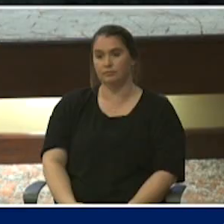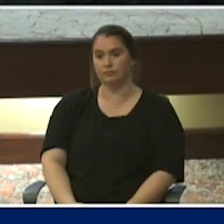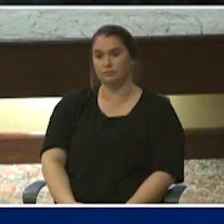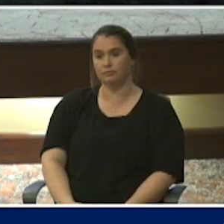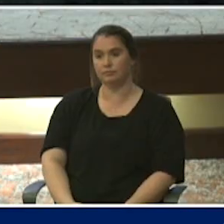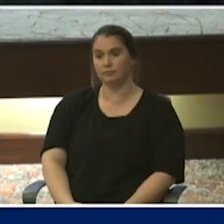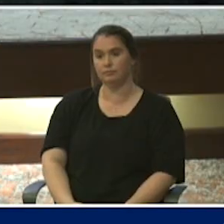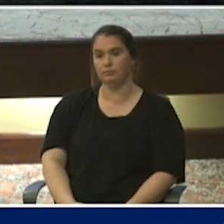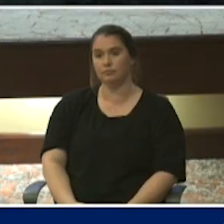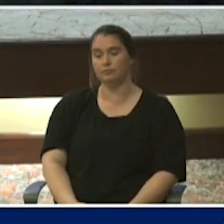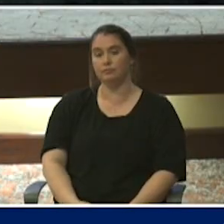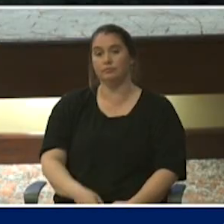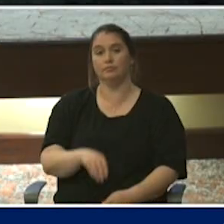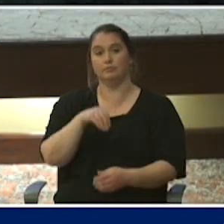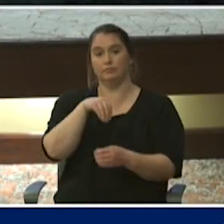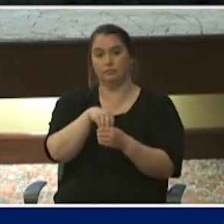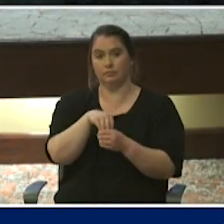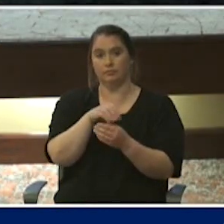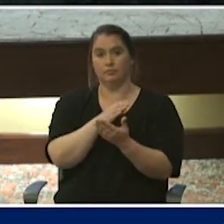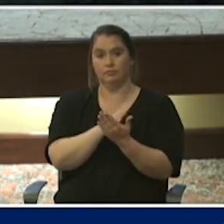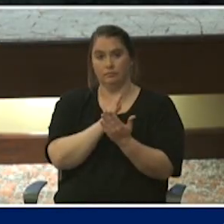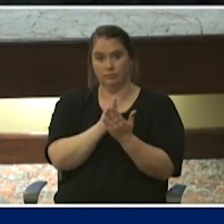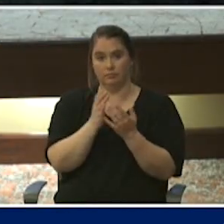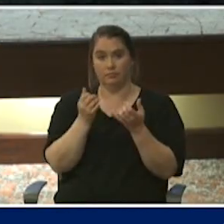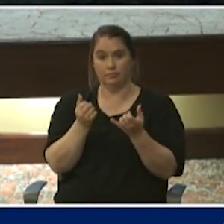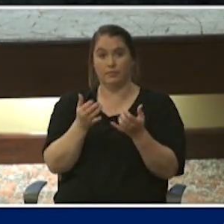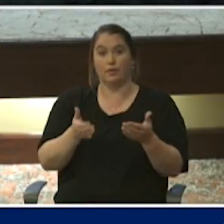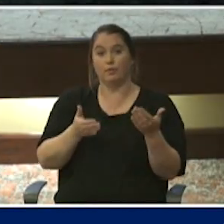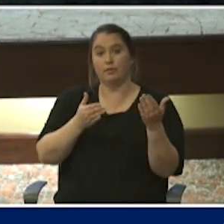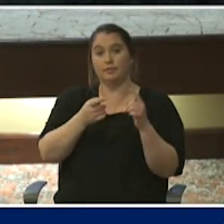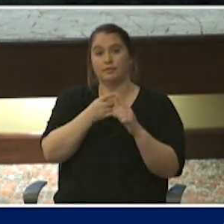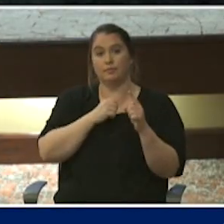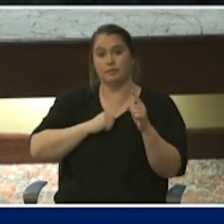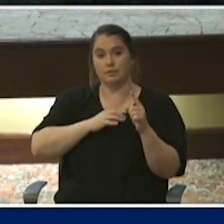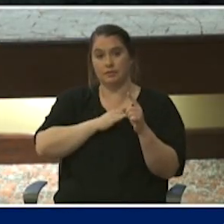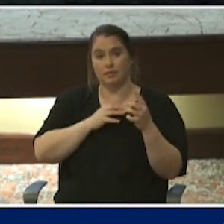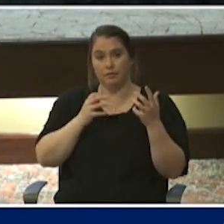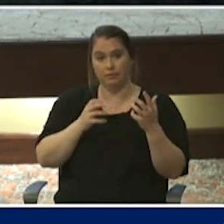Okay, in the budget and recommended by staff, this is just a